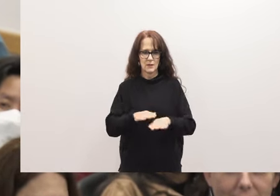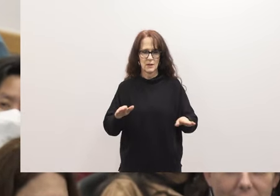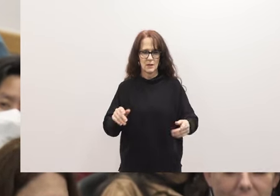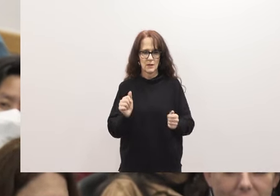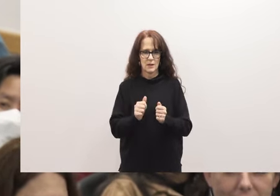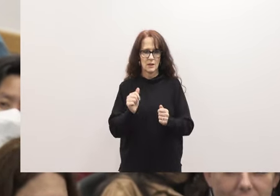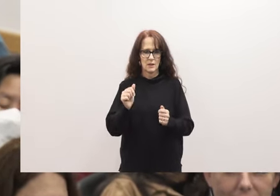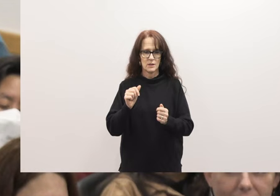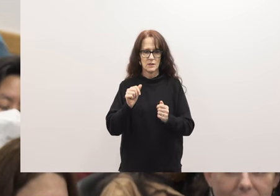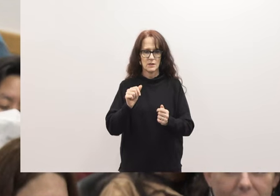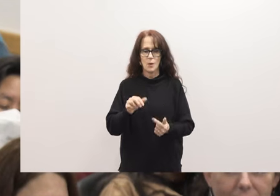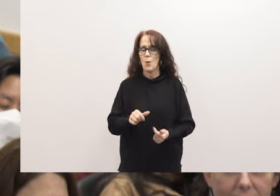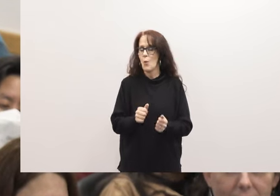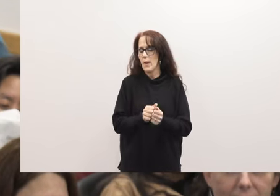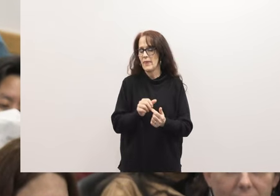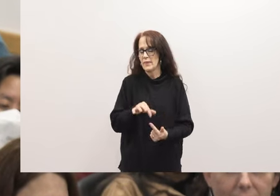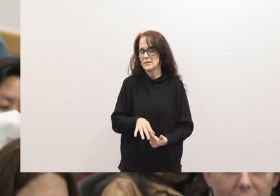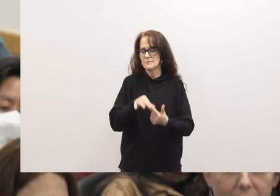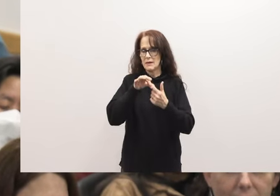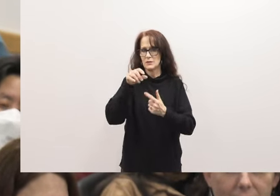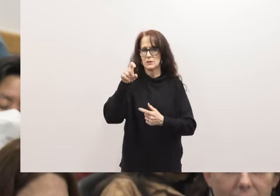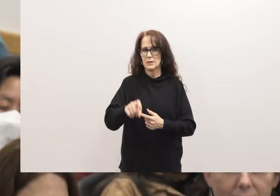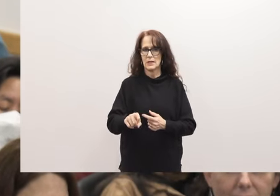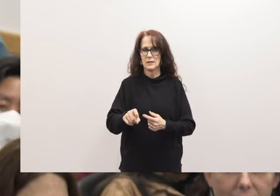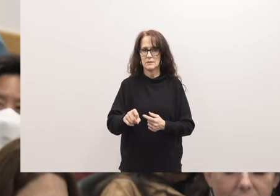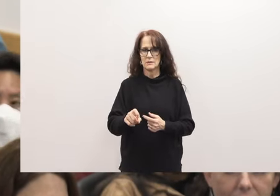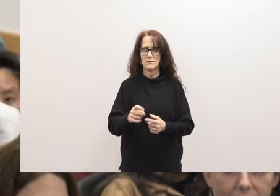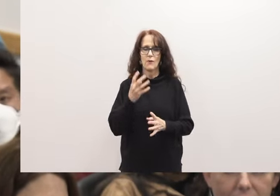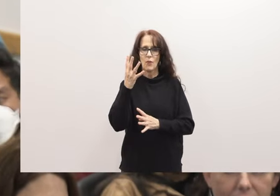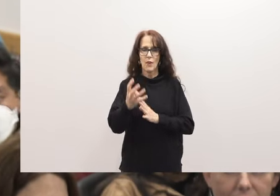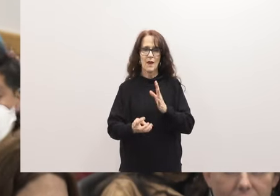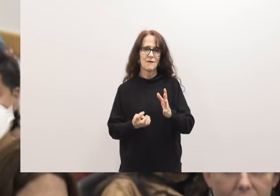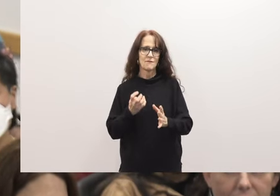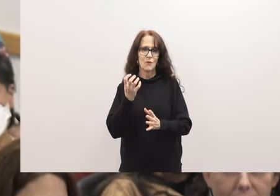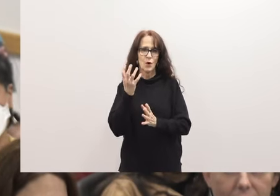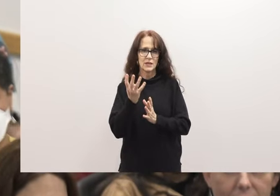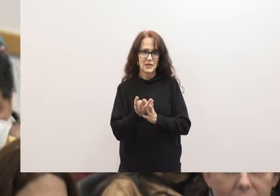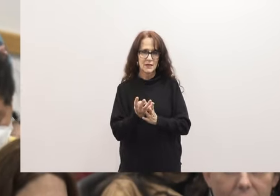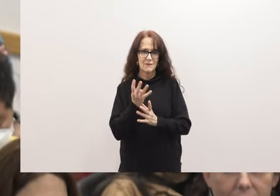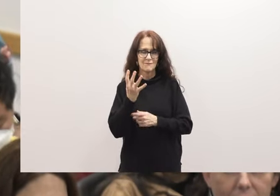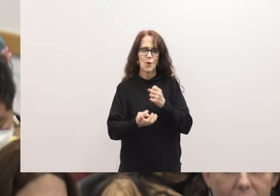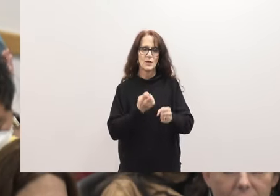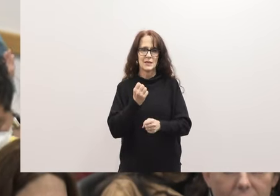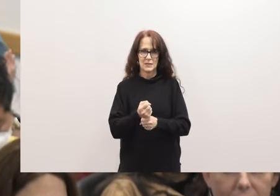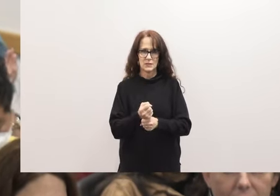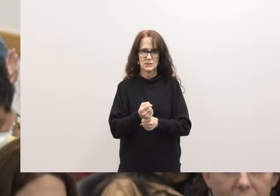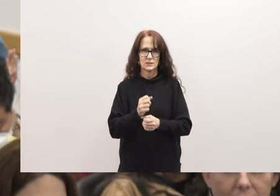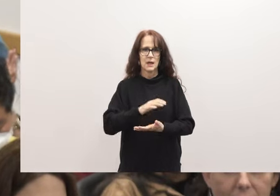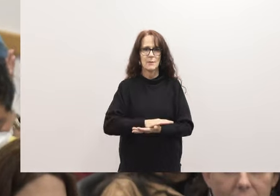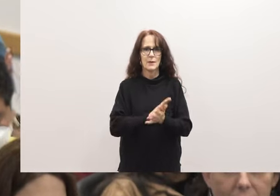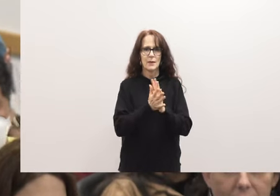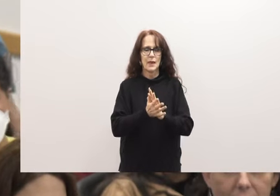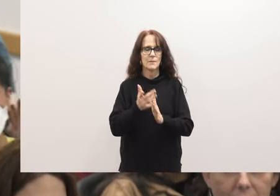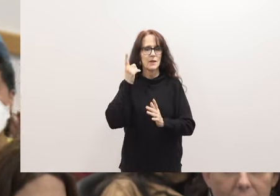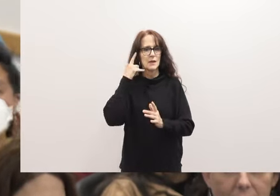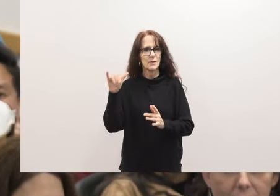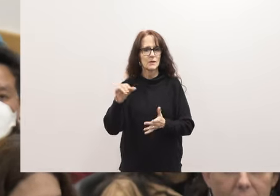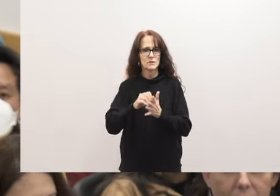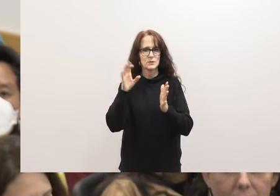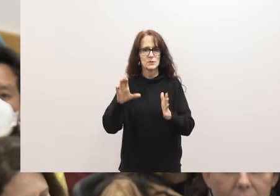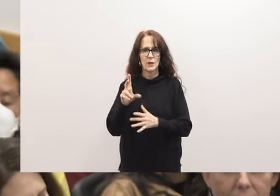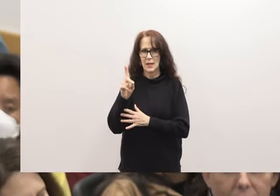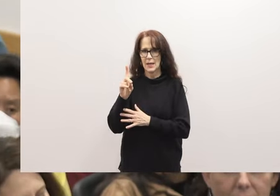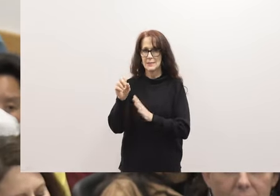special needs. During that 4 years, I was able to become a California student delegate,